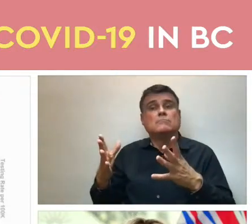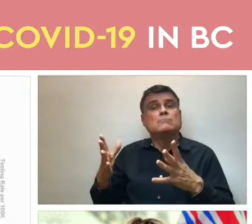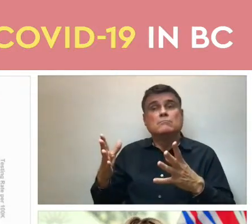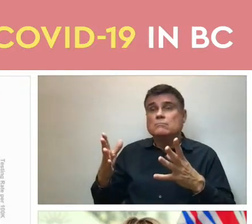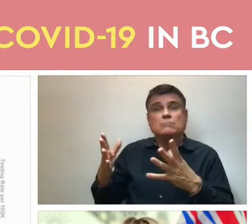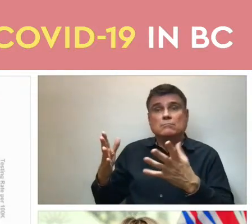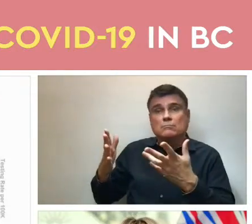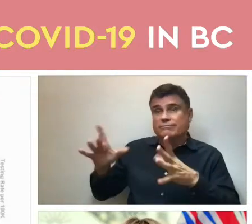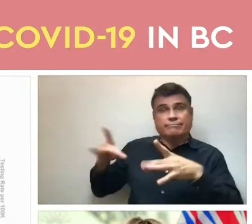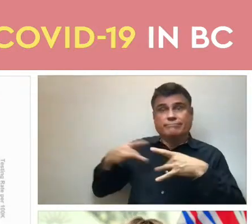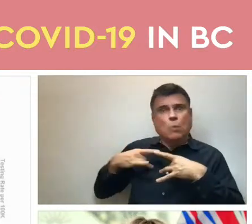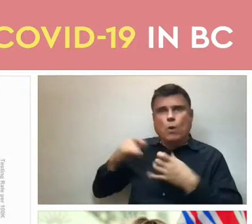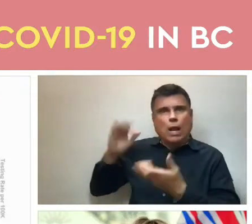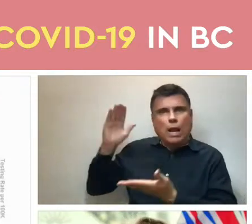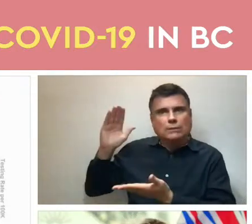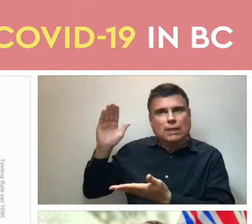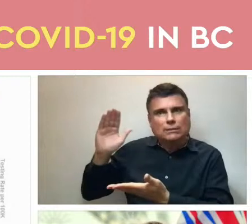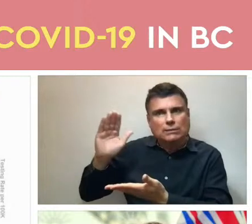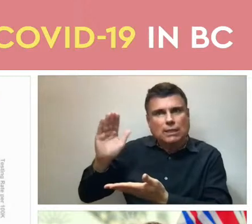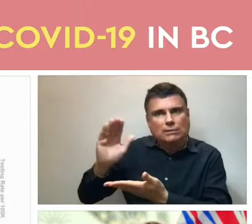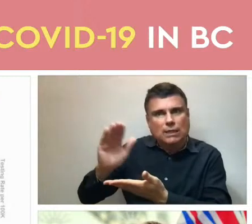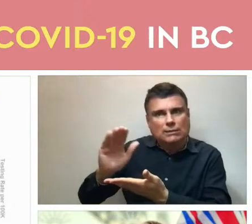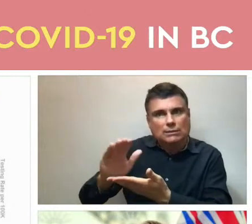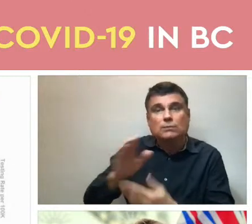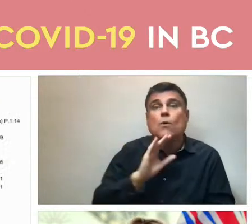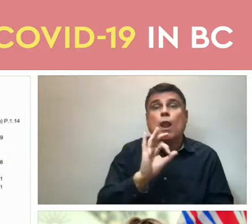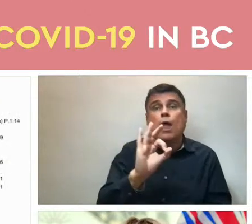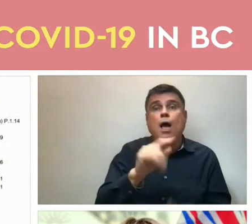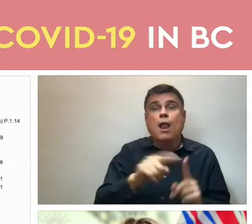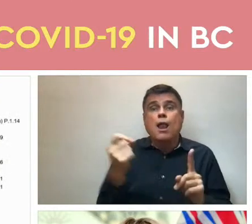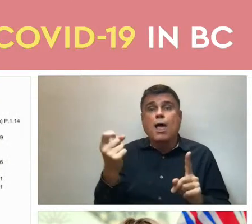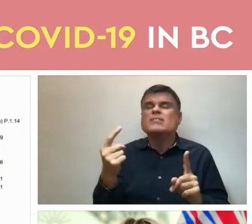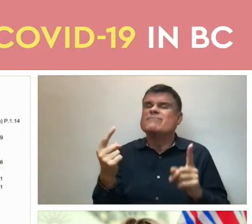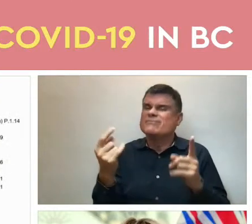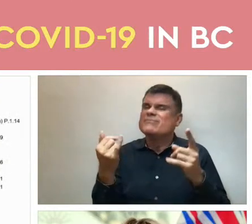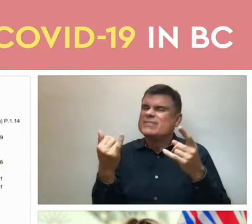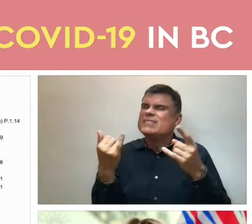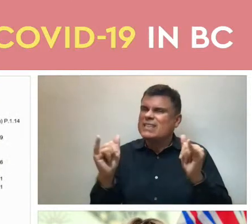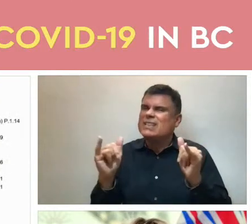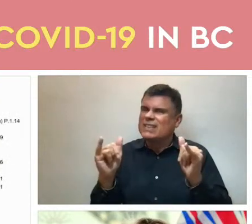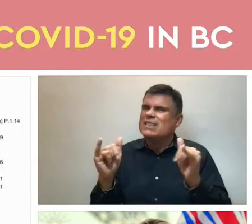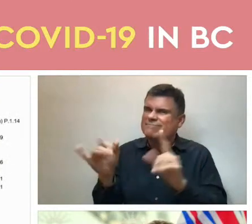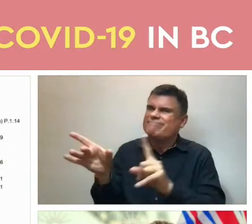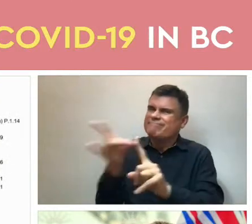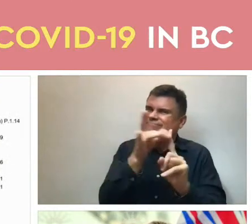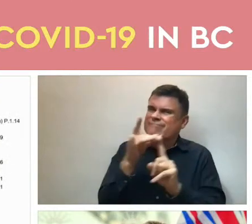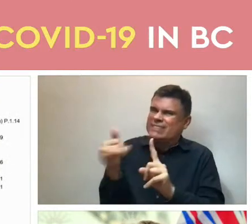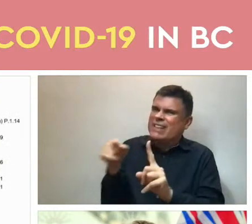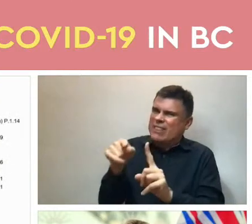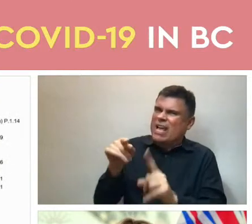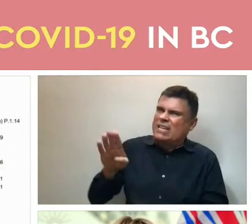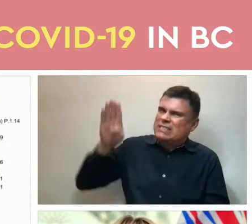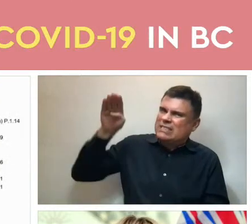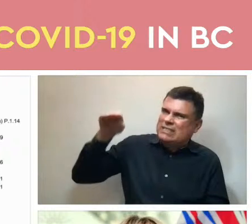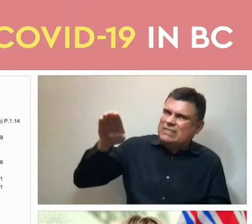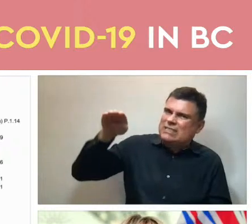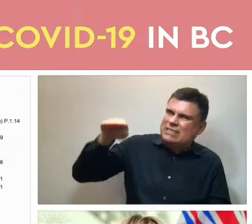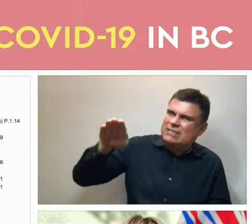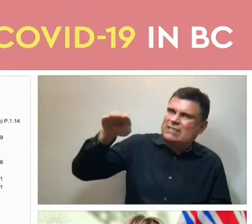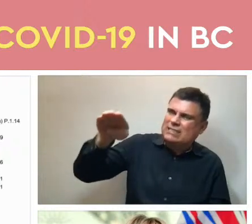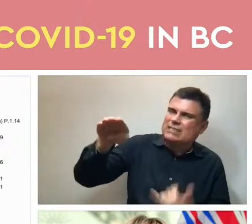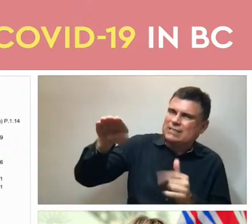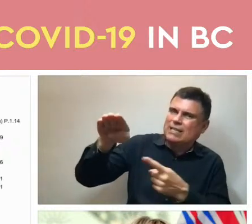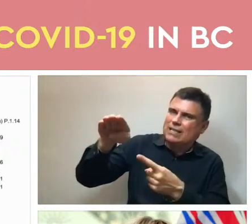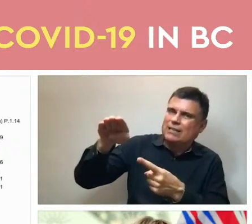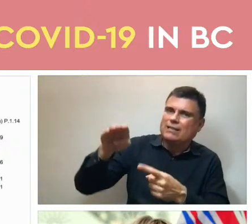concerning in that 9 to 11 year age group again. Next, I'm going to talk a little bit about our whole